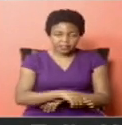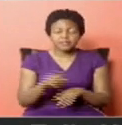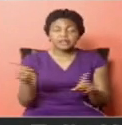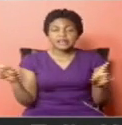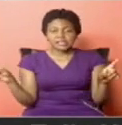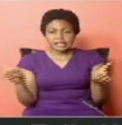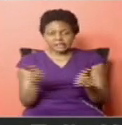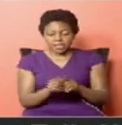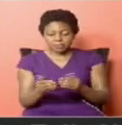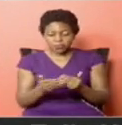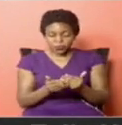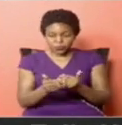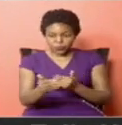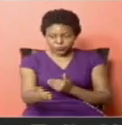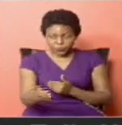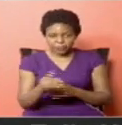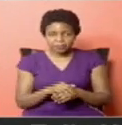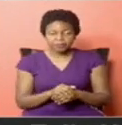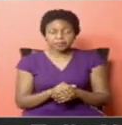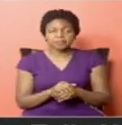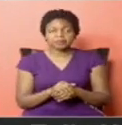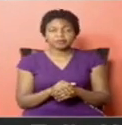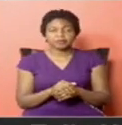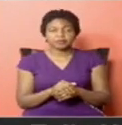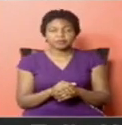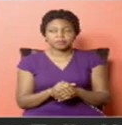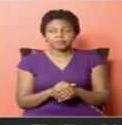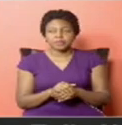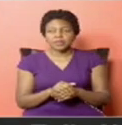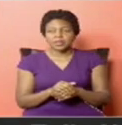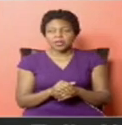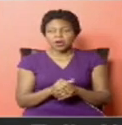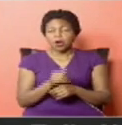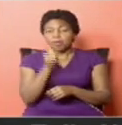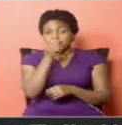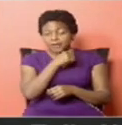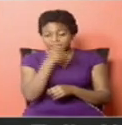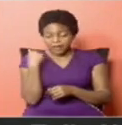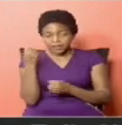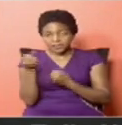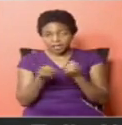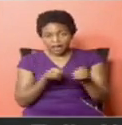and eventually suspension of private transport,